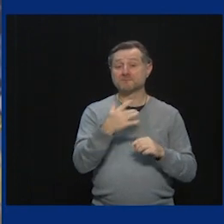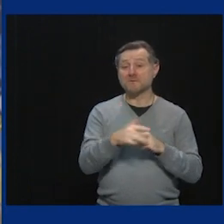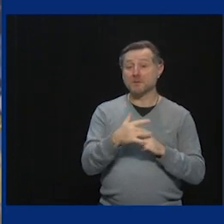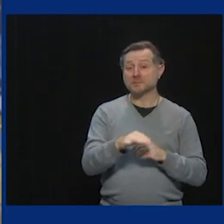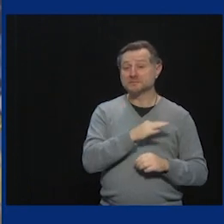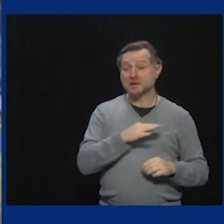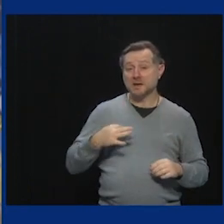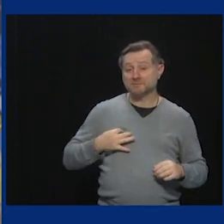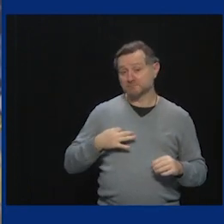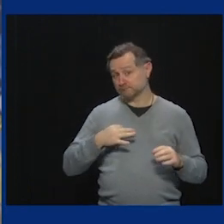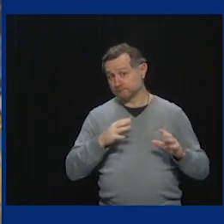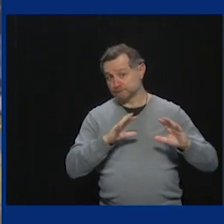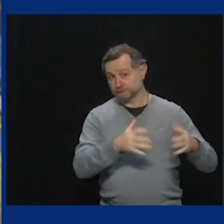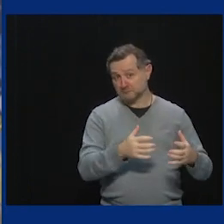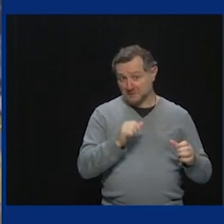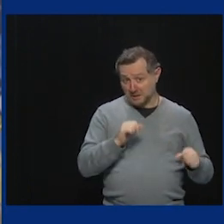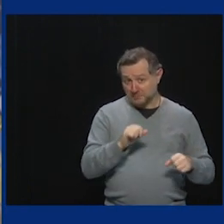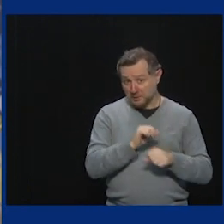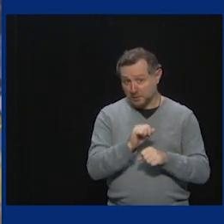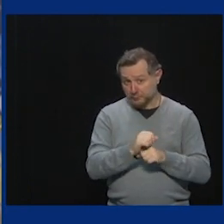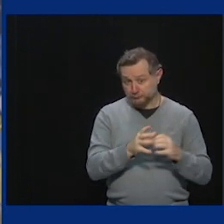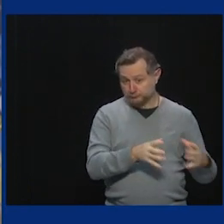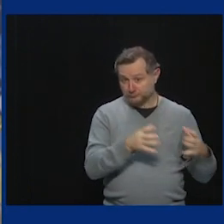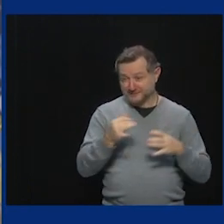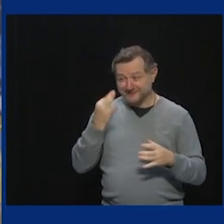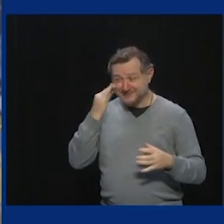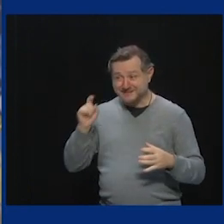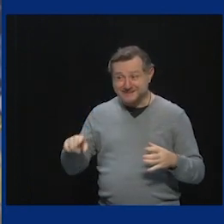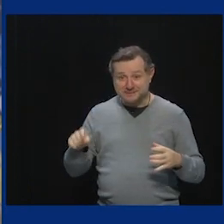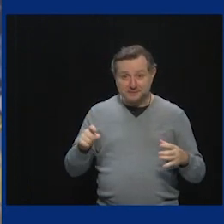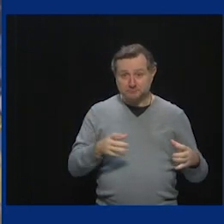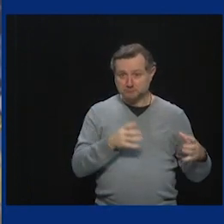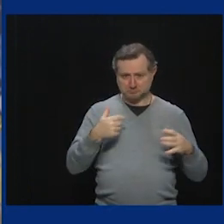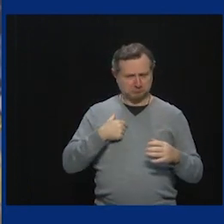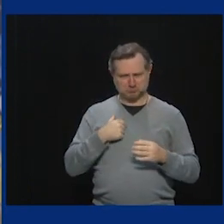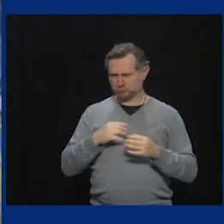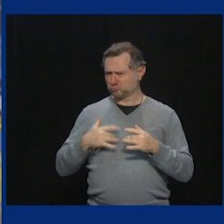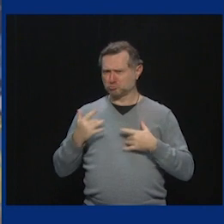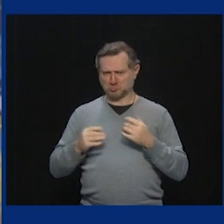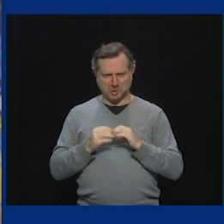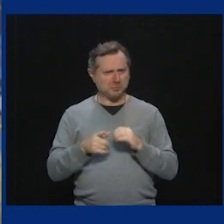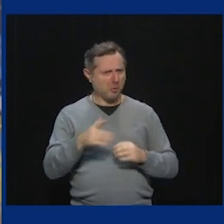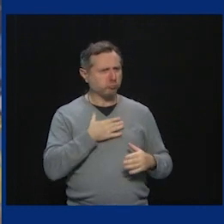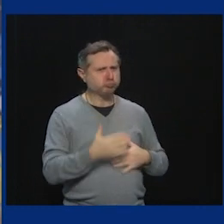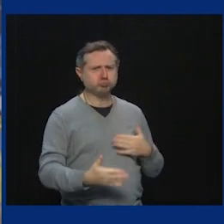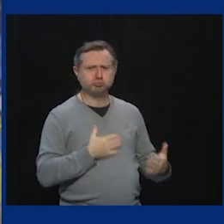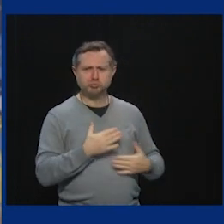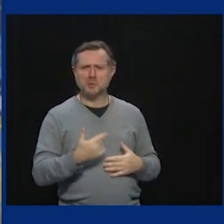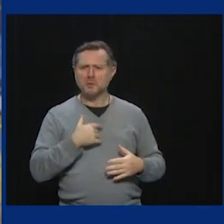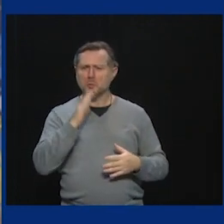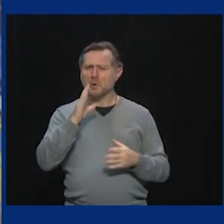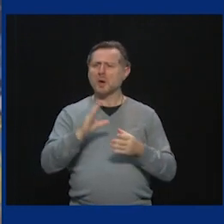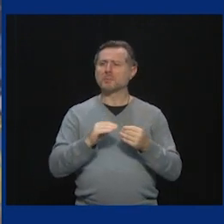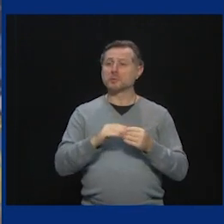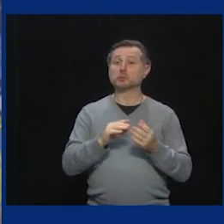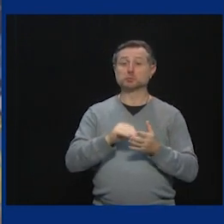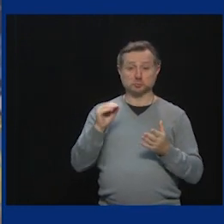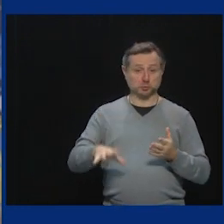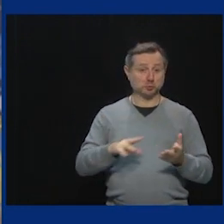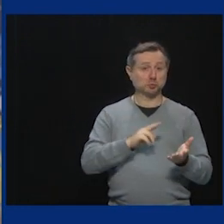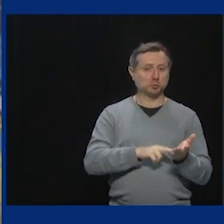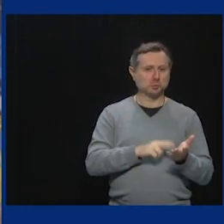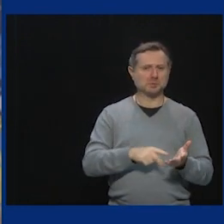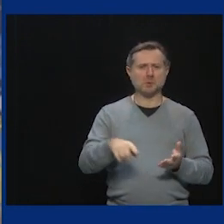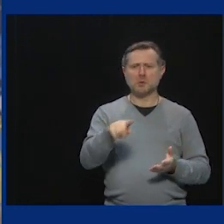I was real excited to see the number of people who were willing. And what I mentioned before was student nurses. There are thousands of